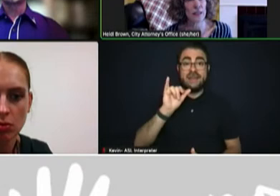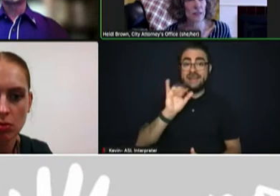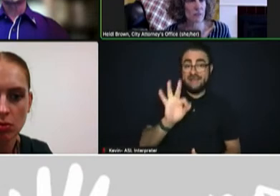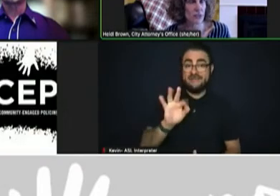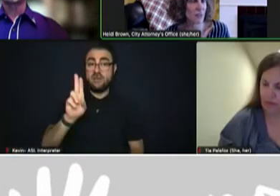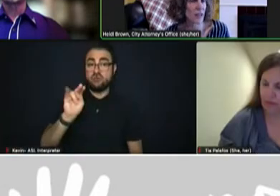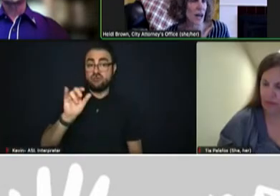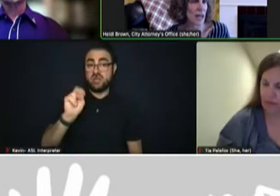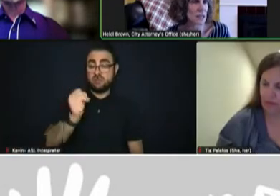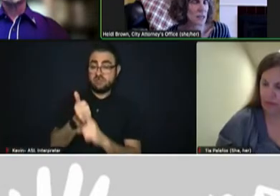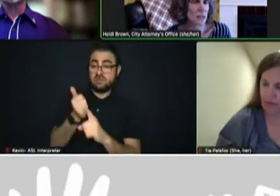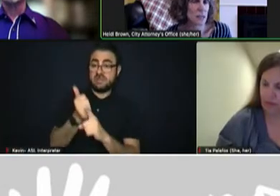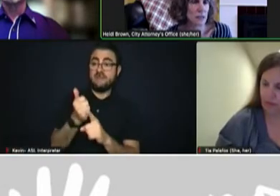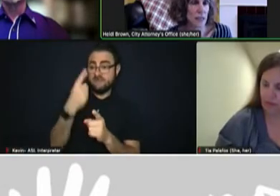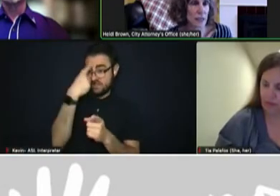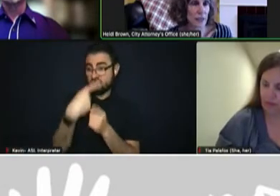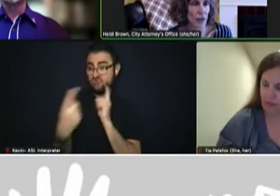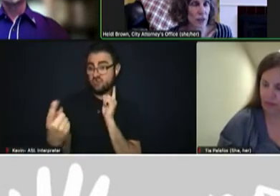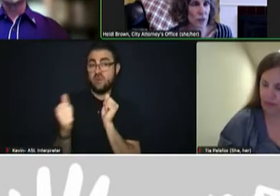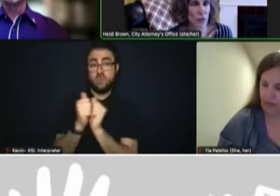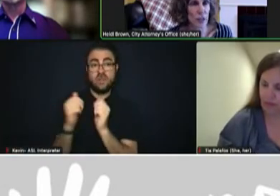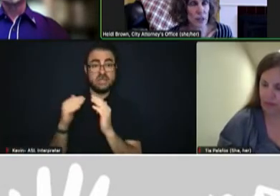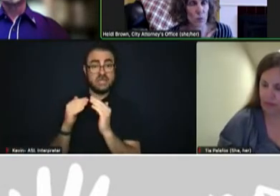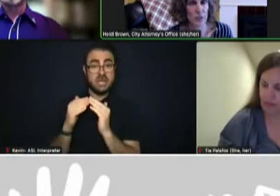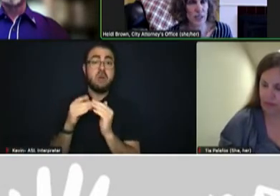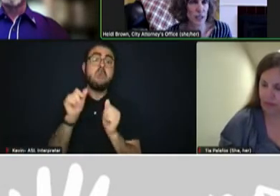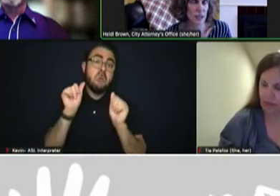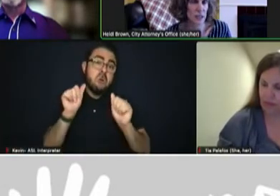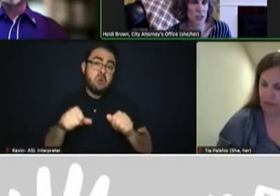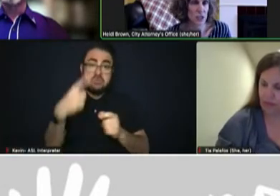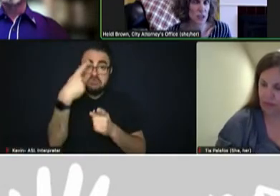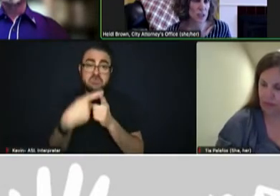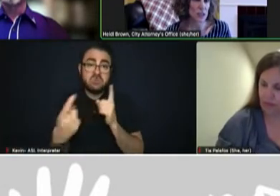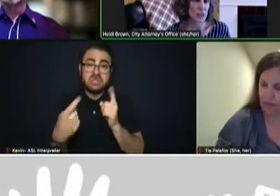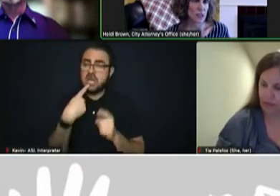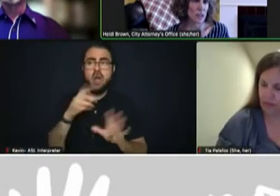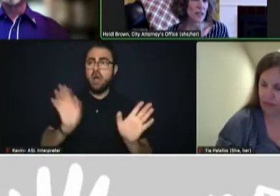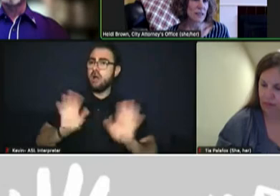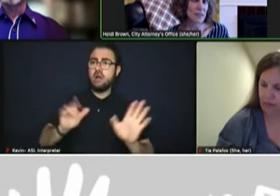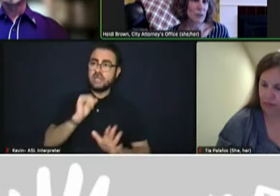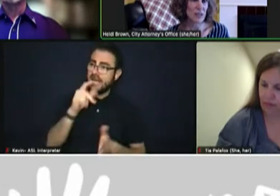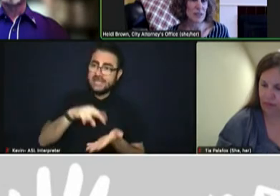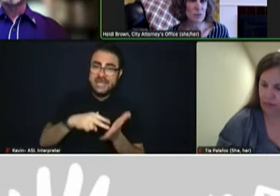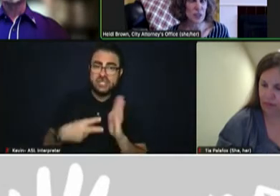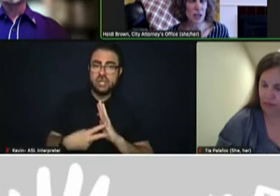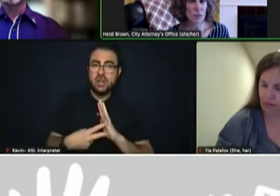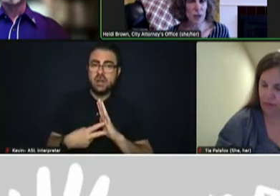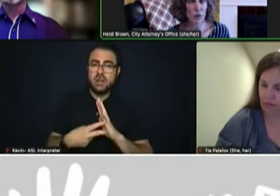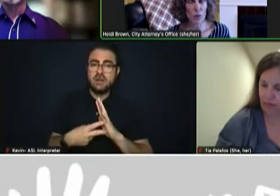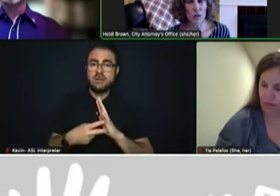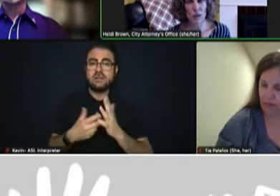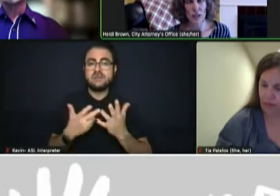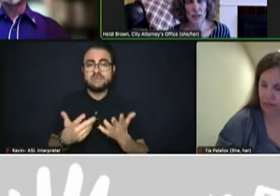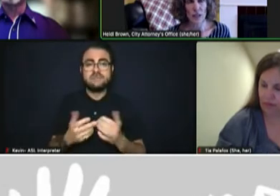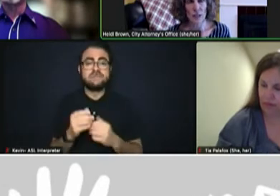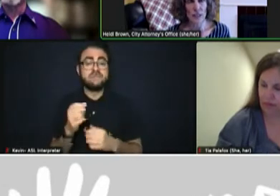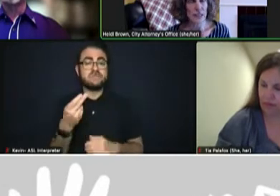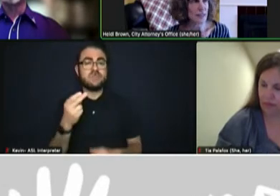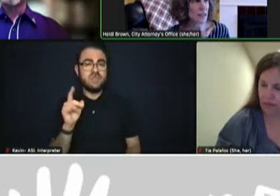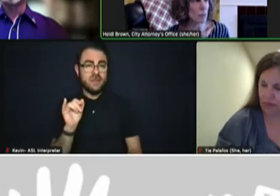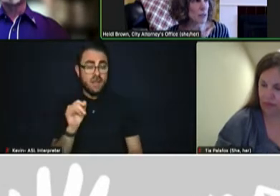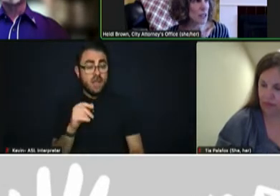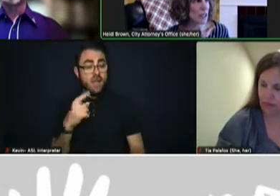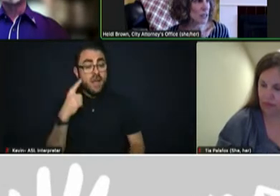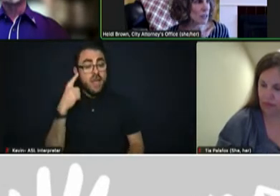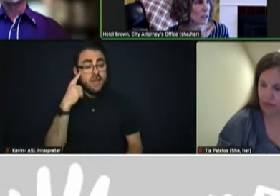then they could grieve that and argue that it was not intentional. I think some of the things we talked about were, let's